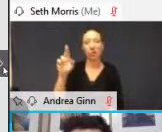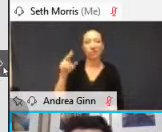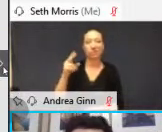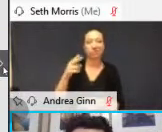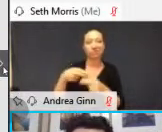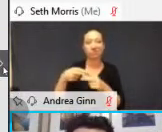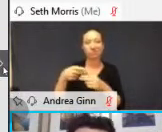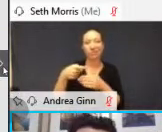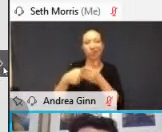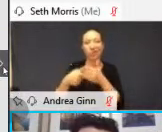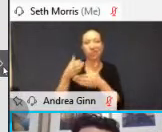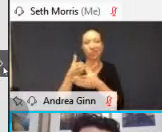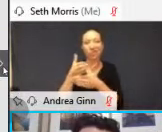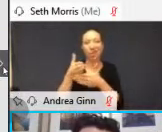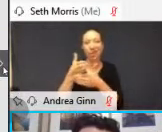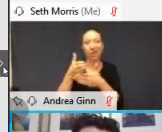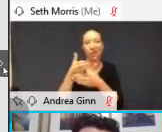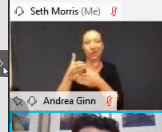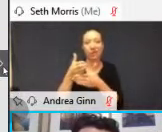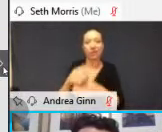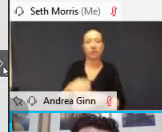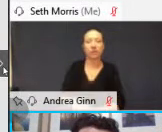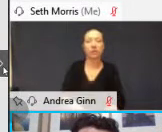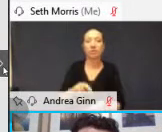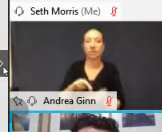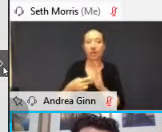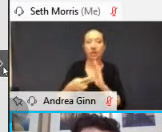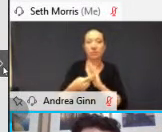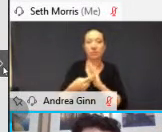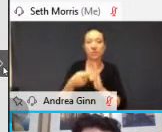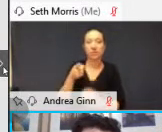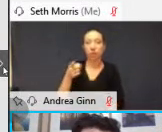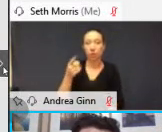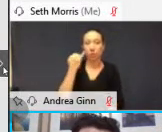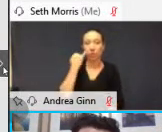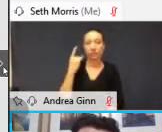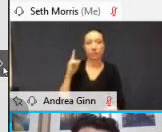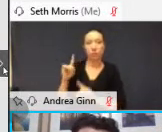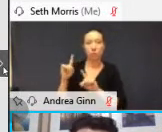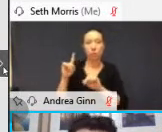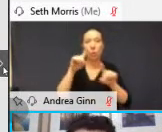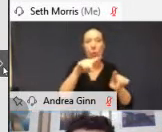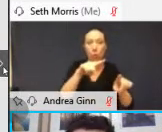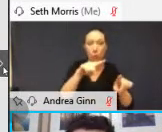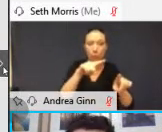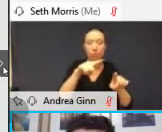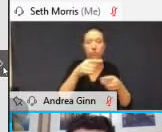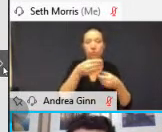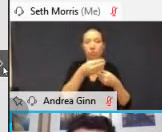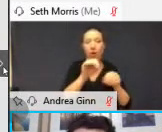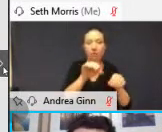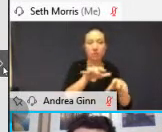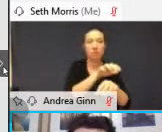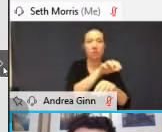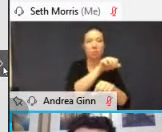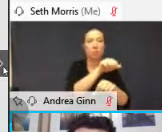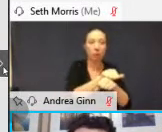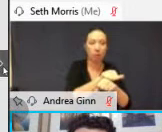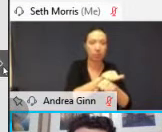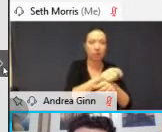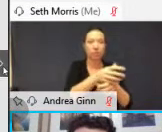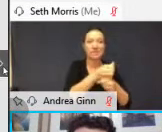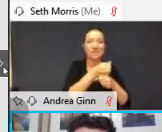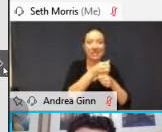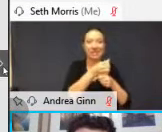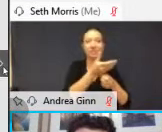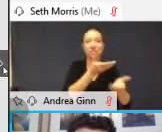this is the payments that you make as a New Mexican when you go to use services. And so